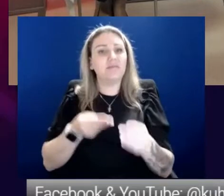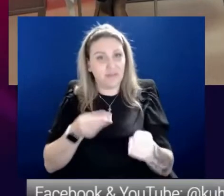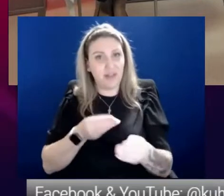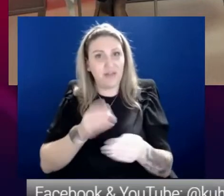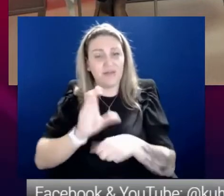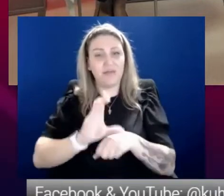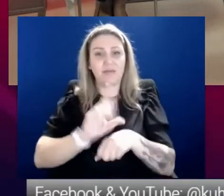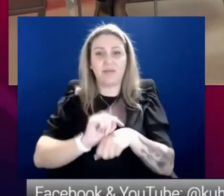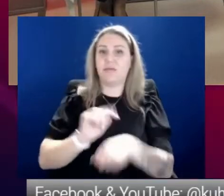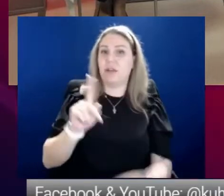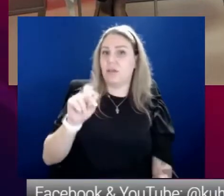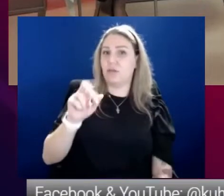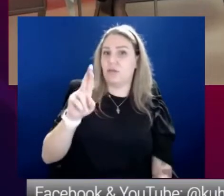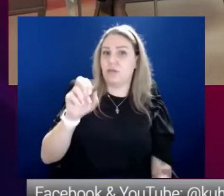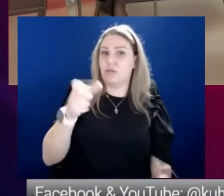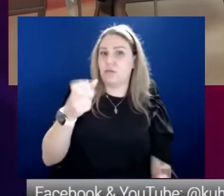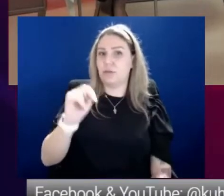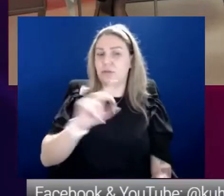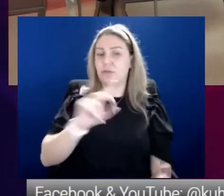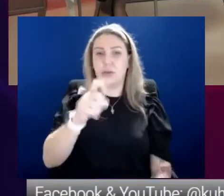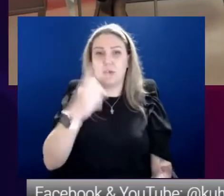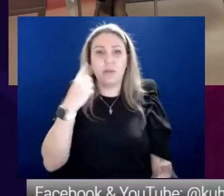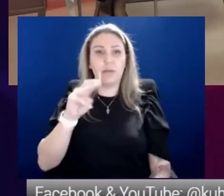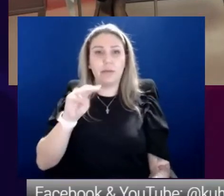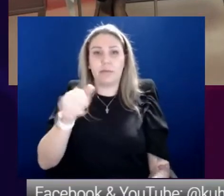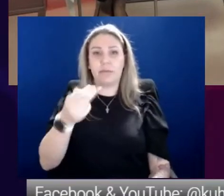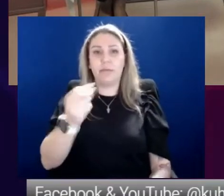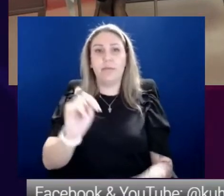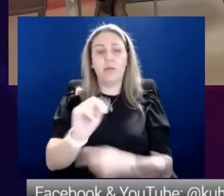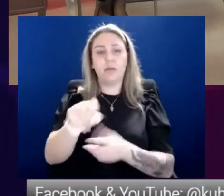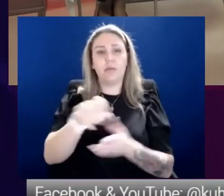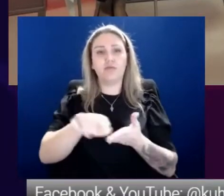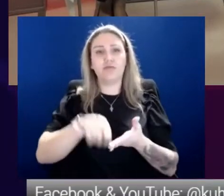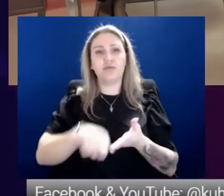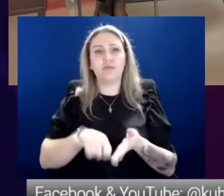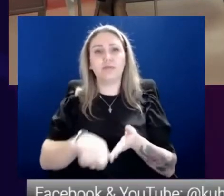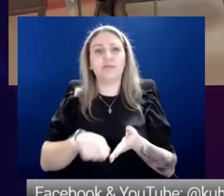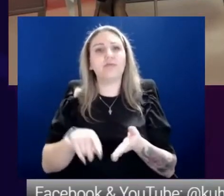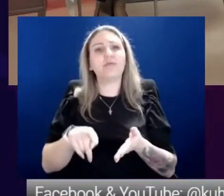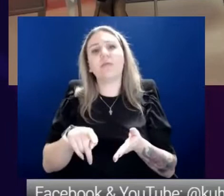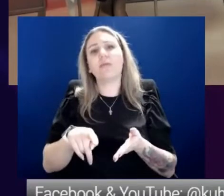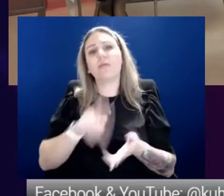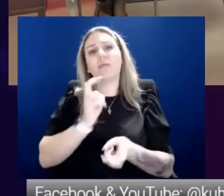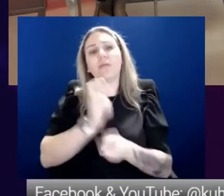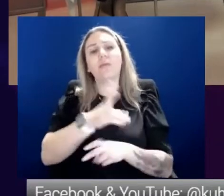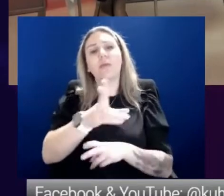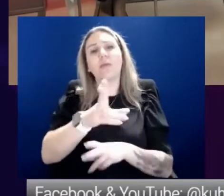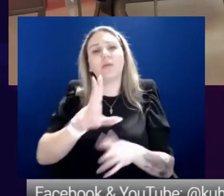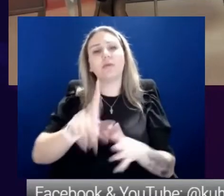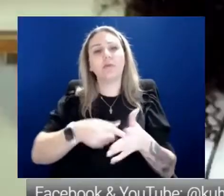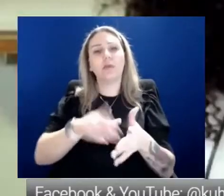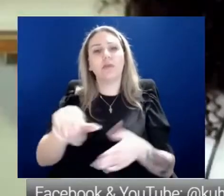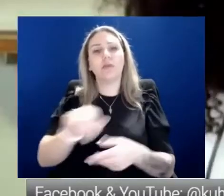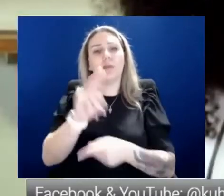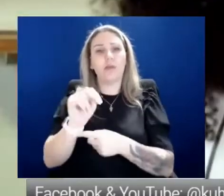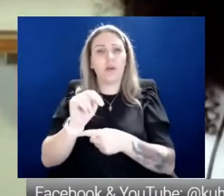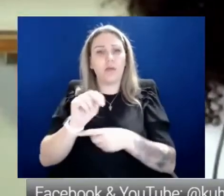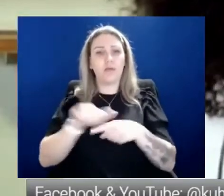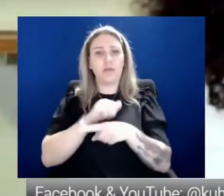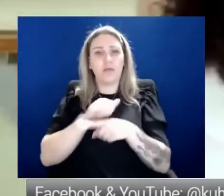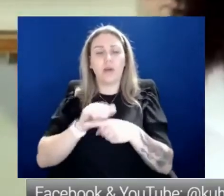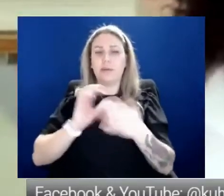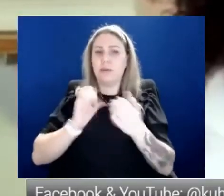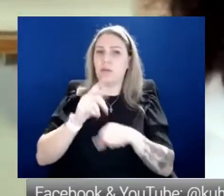Morgan. Kristen, Morgan wrote, was it hard to start your own practice? How long till you got off your feet?